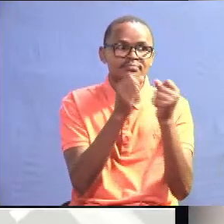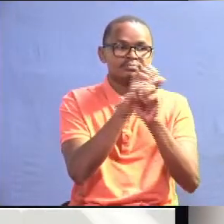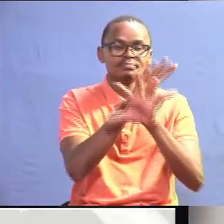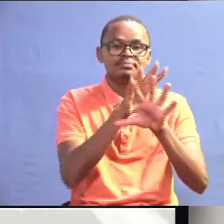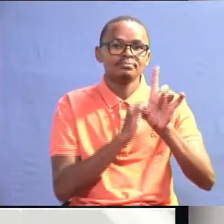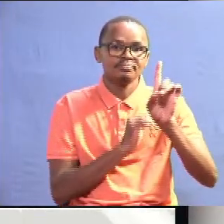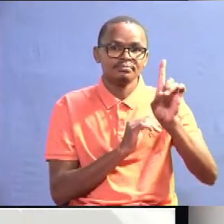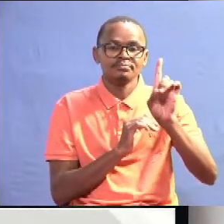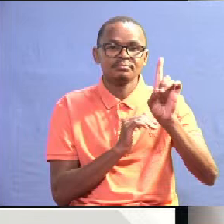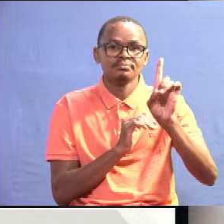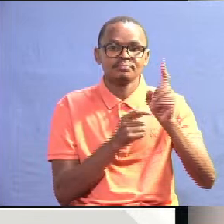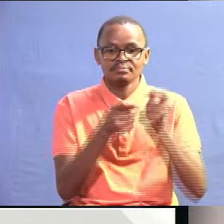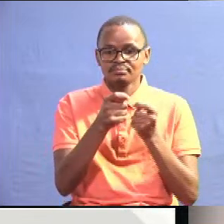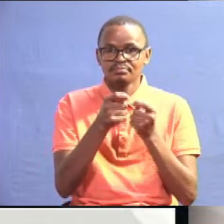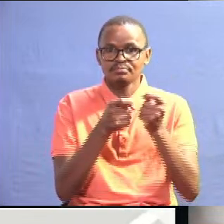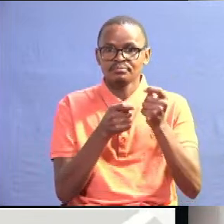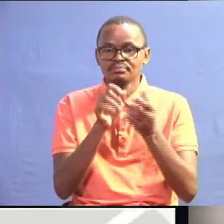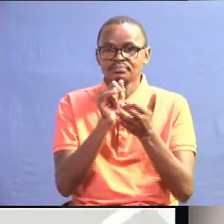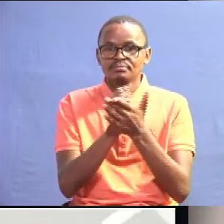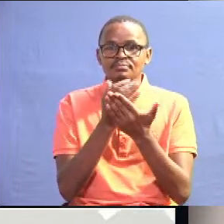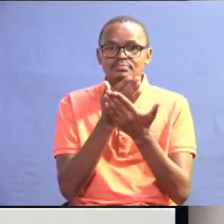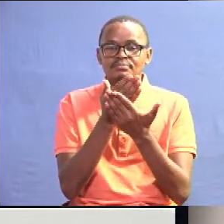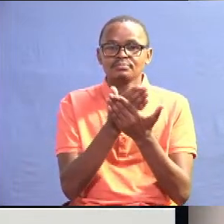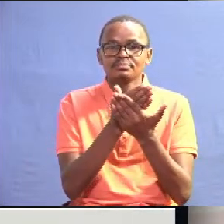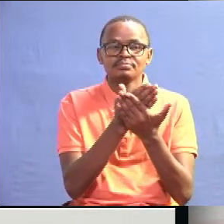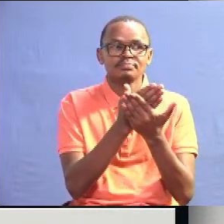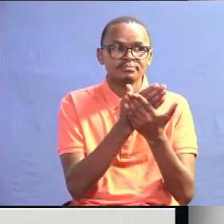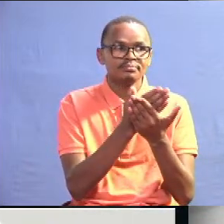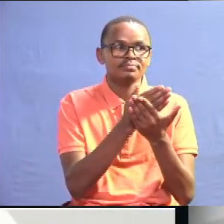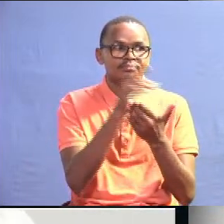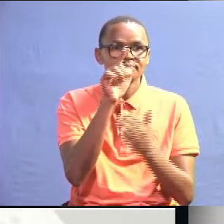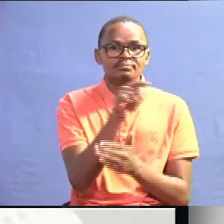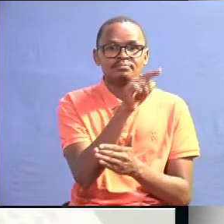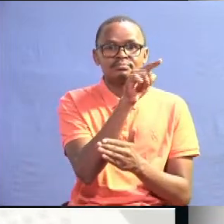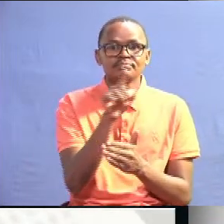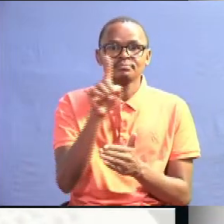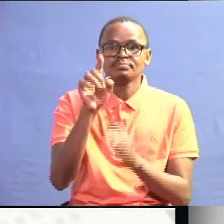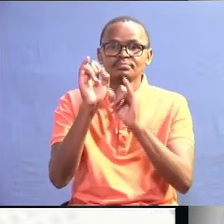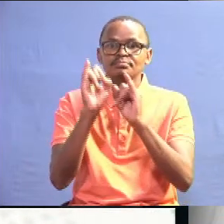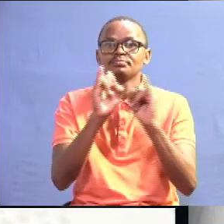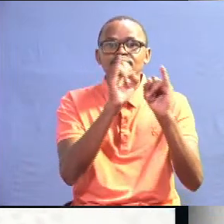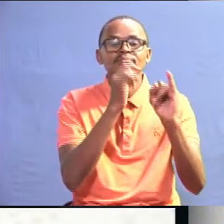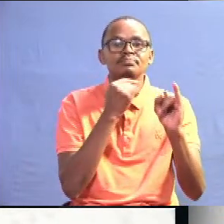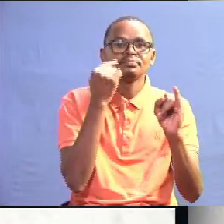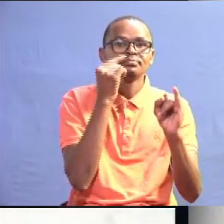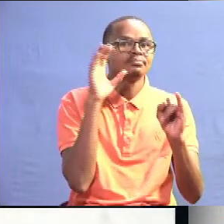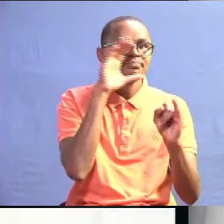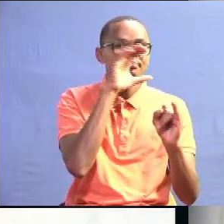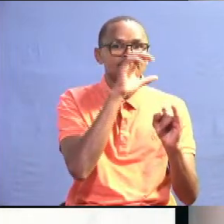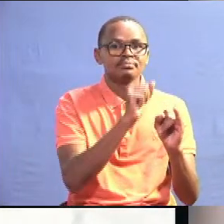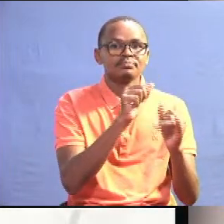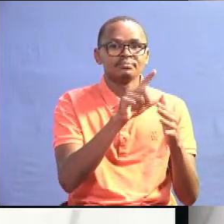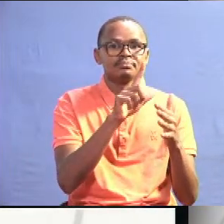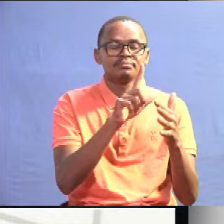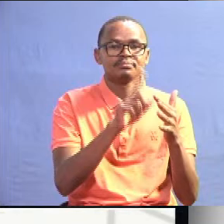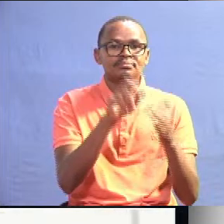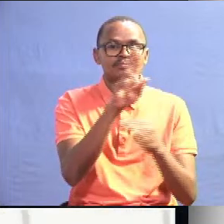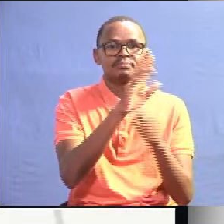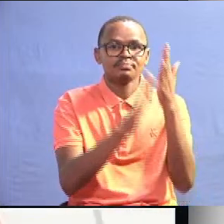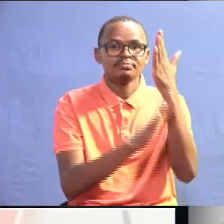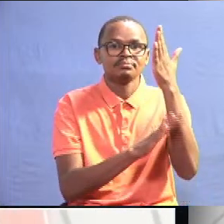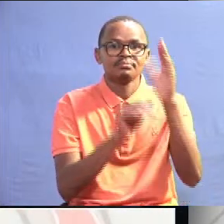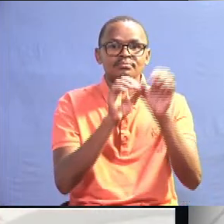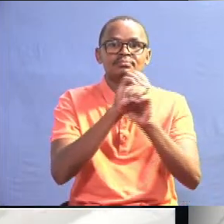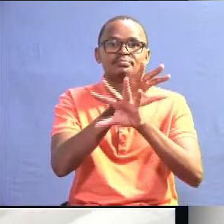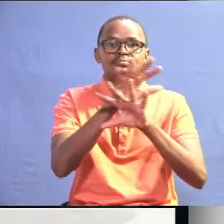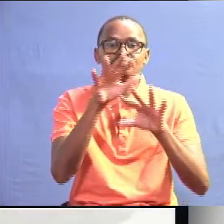of the regulations that he proposes was to ban such individuals who misuse and exploit social media by